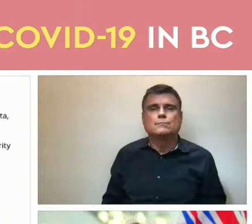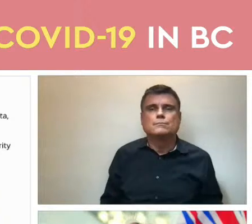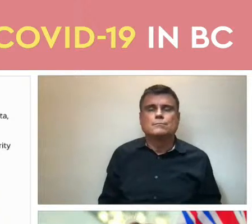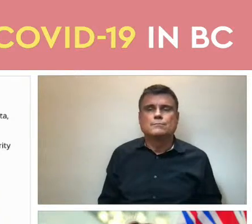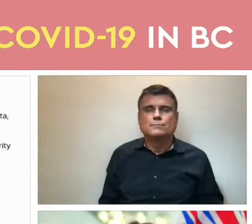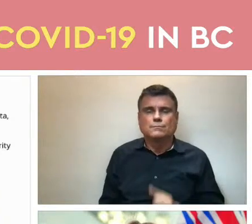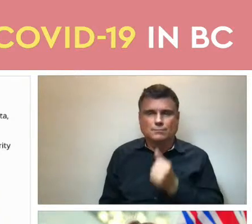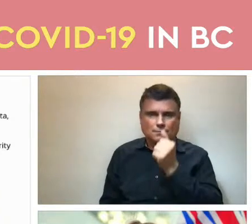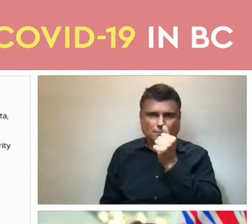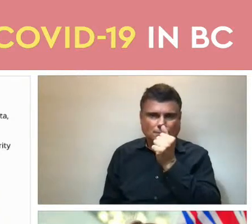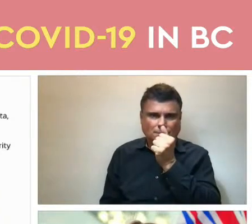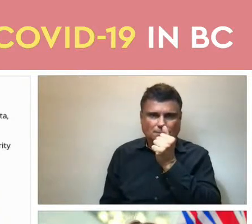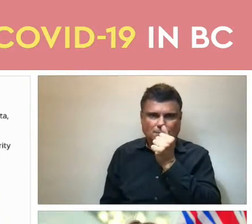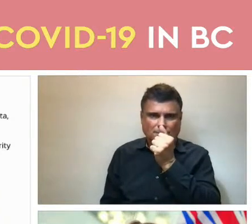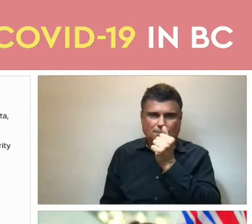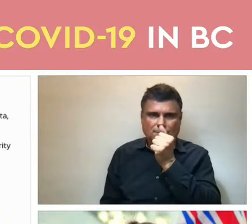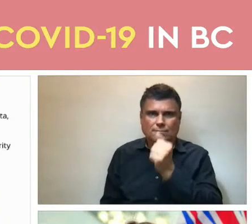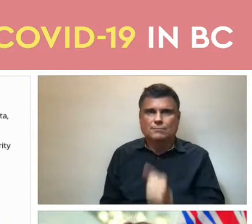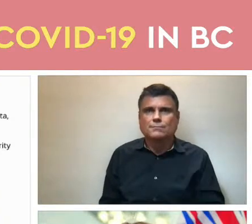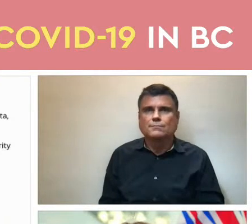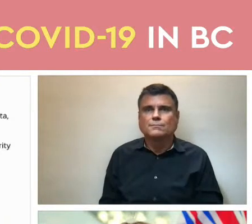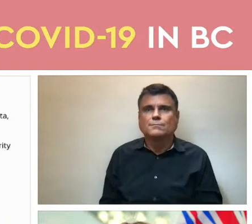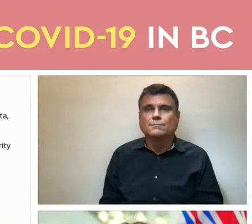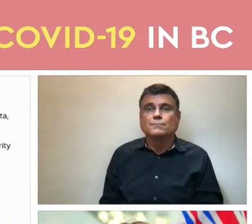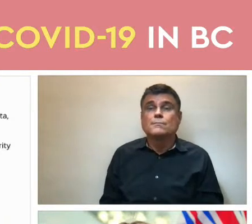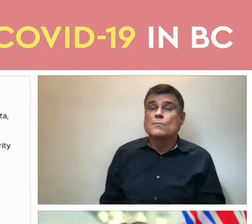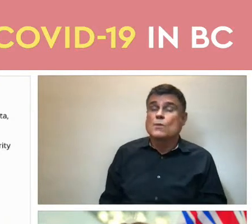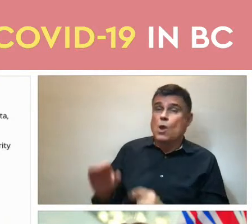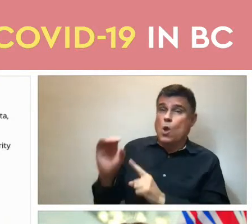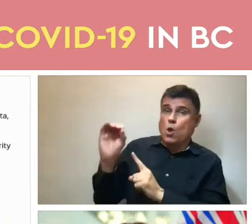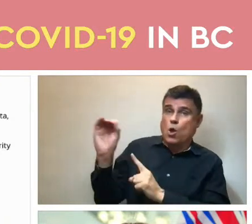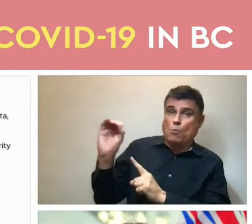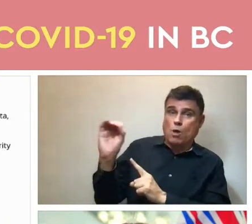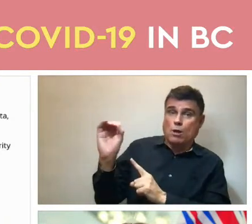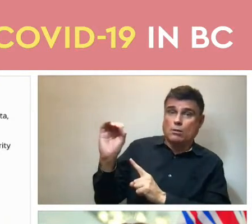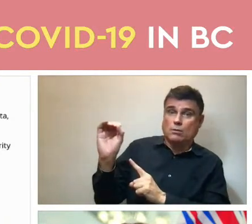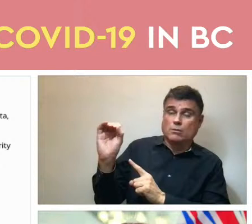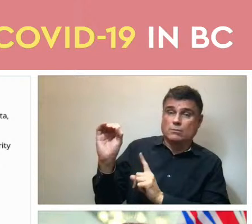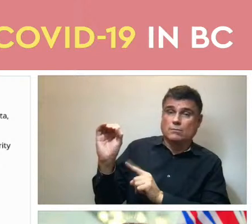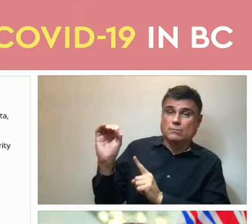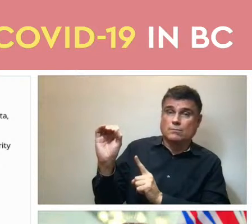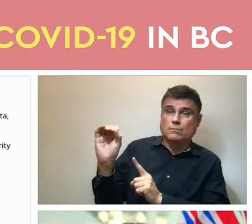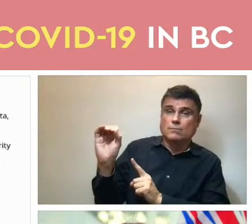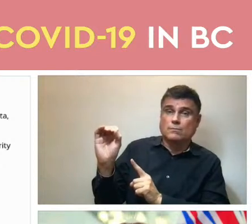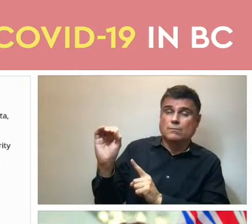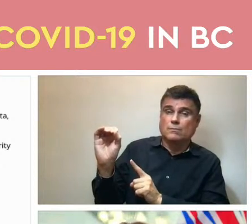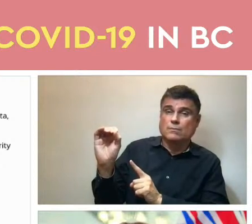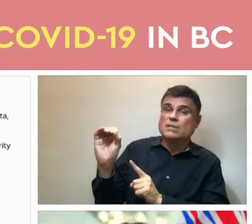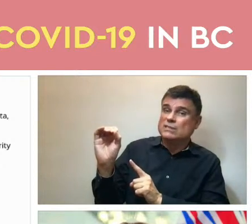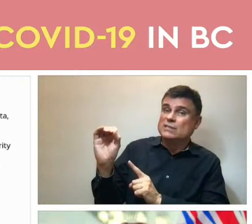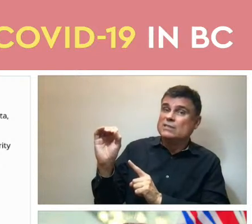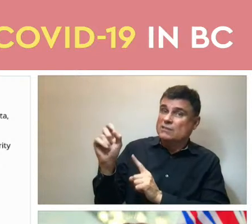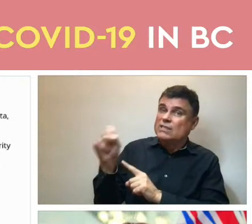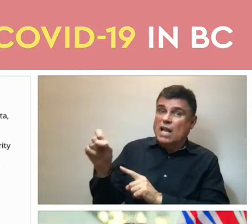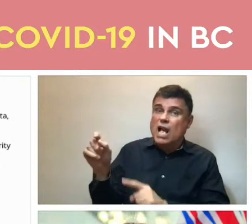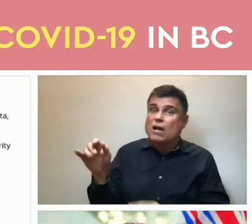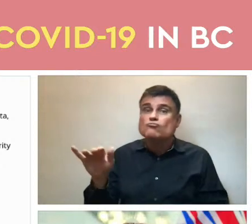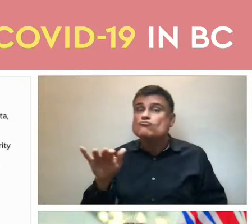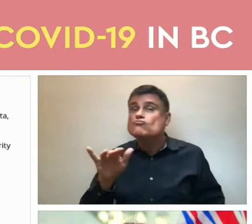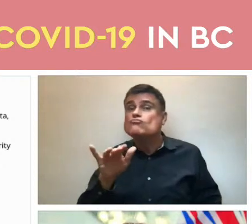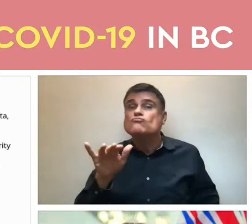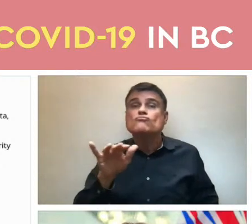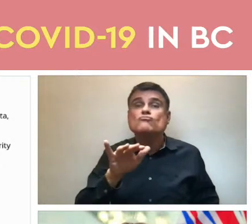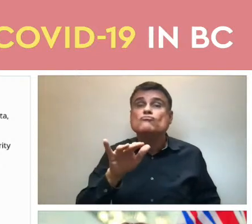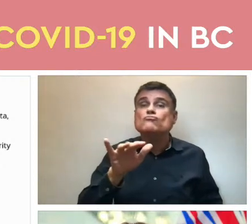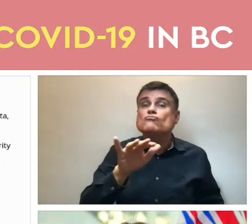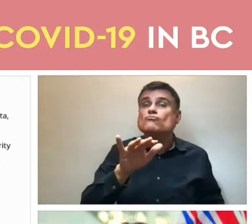know yet if Omicron will be able to evade the immune defenses that are given through